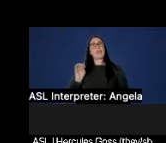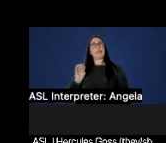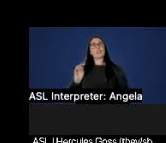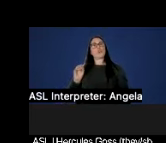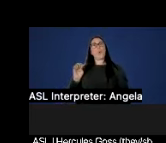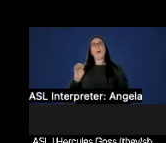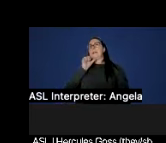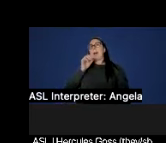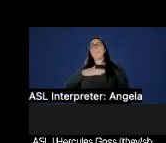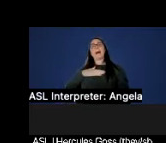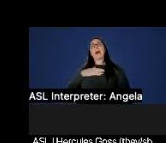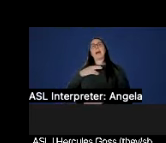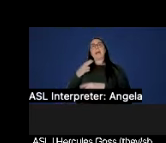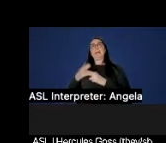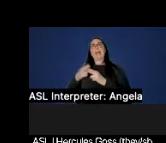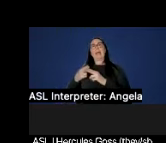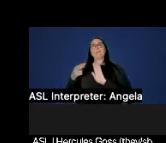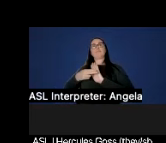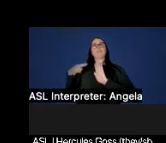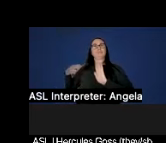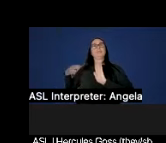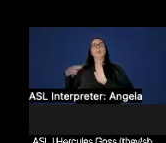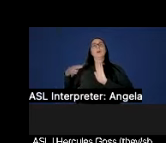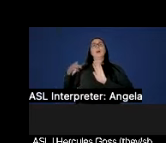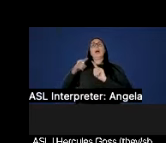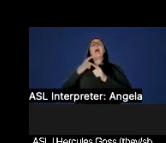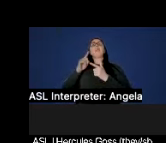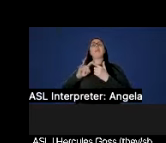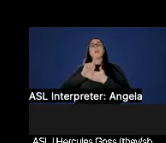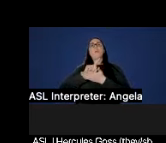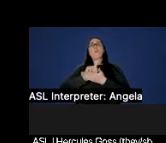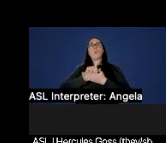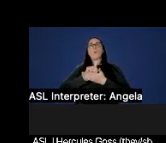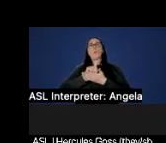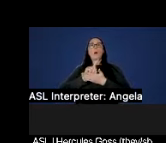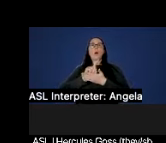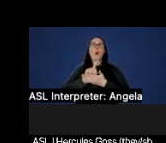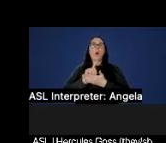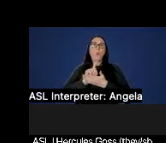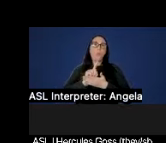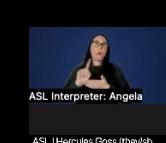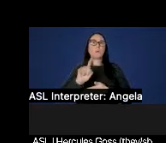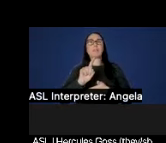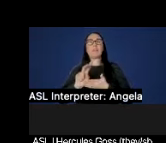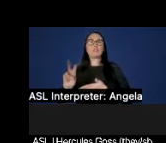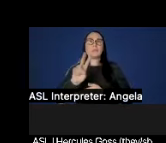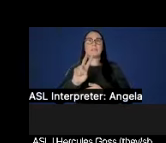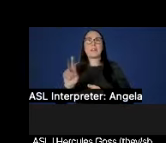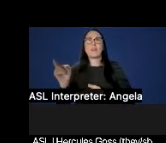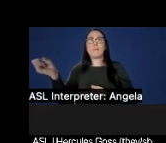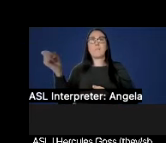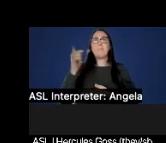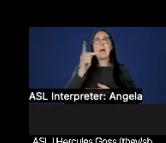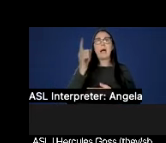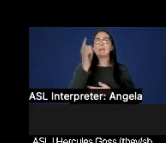say, I'm ready to put my name to this and to have it tested under this name, this case ID,